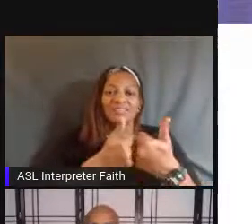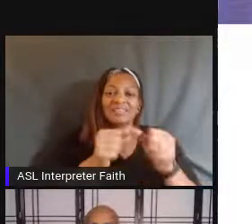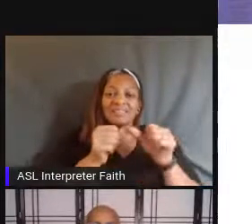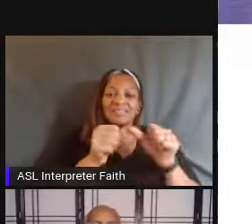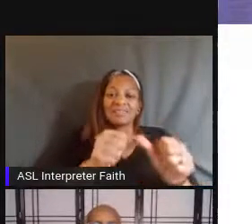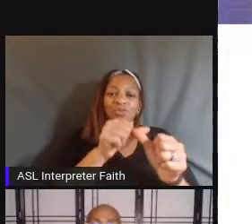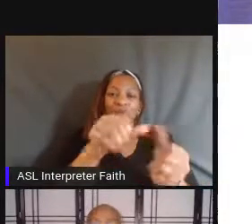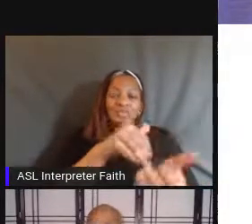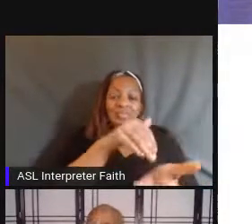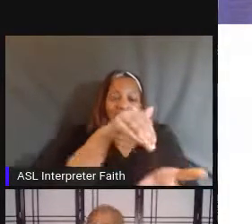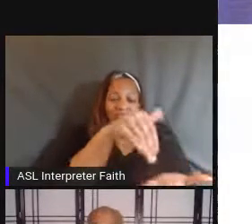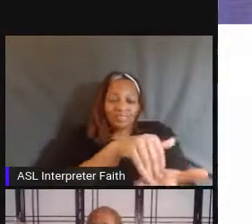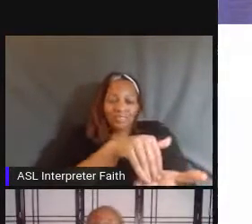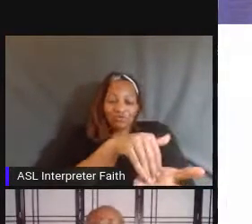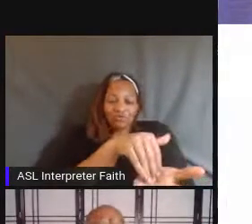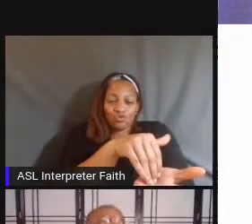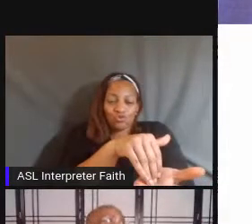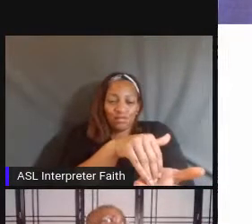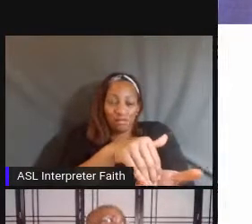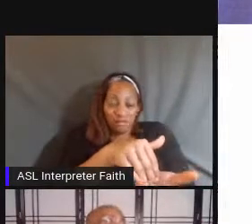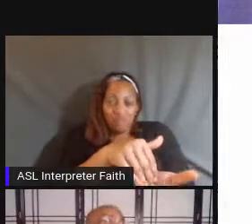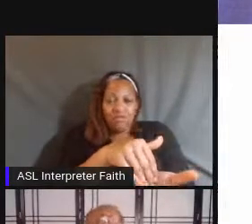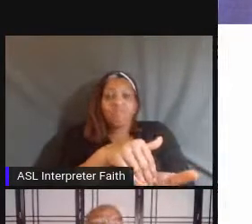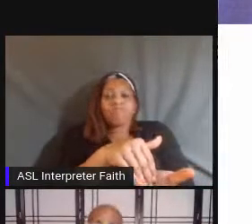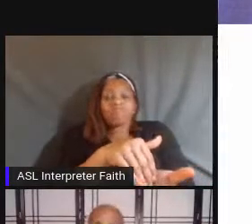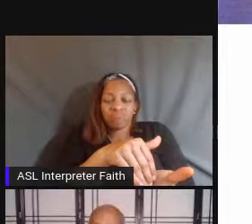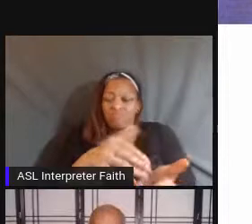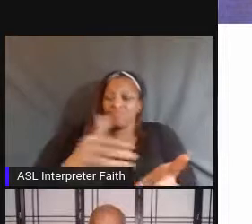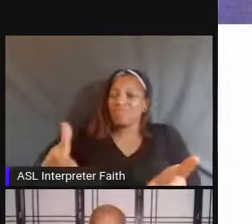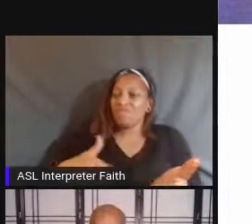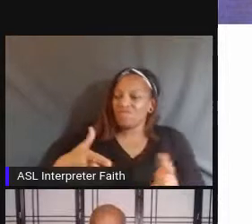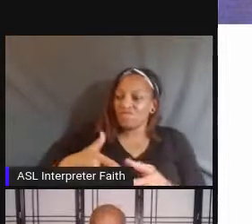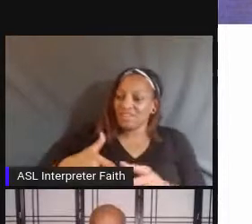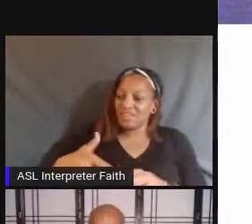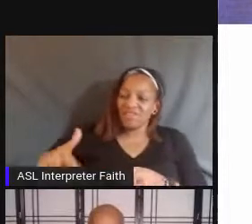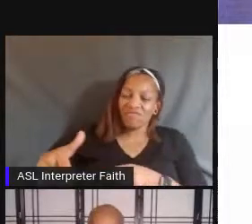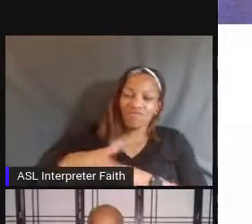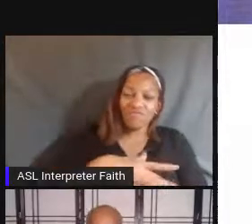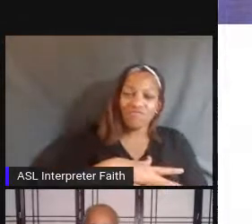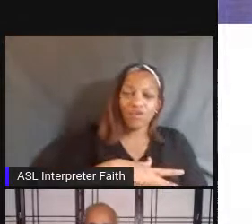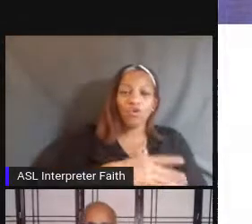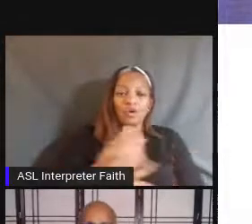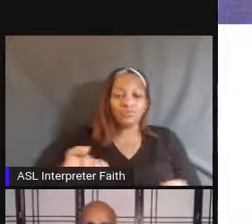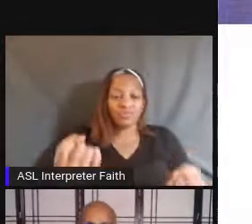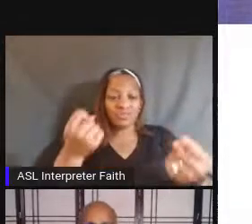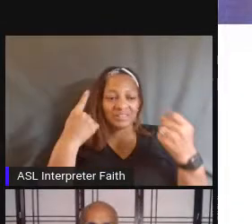center while feeling the full range of life on earth.